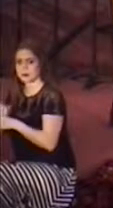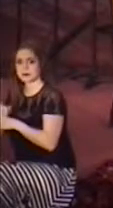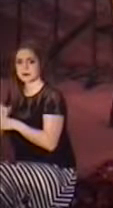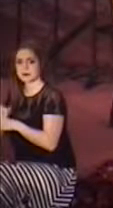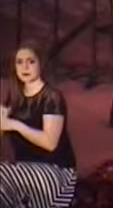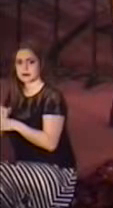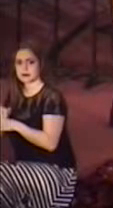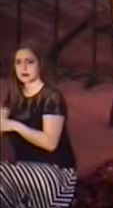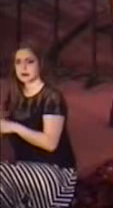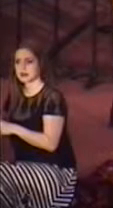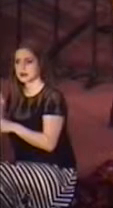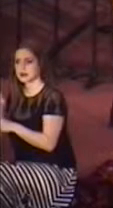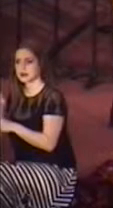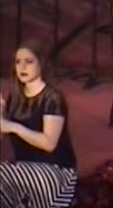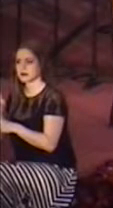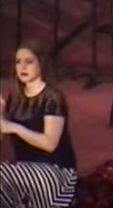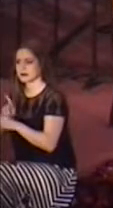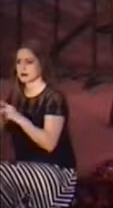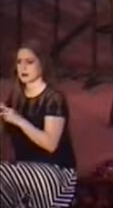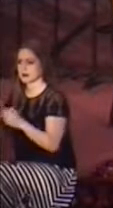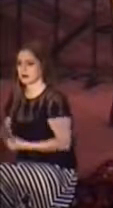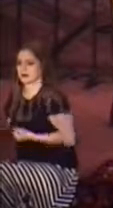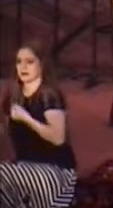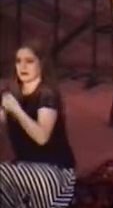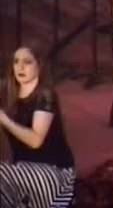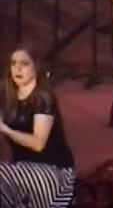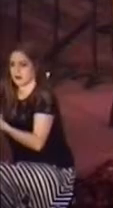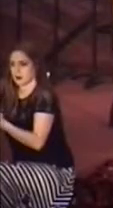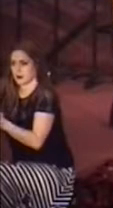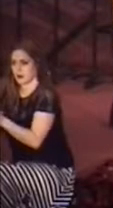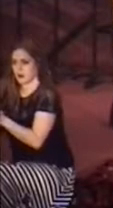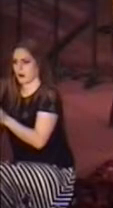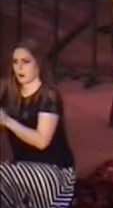bow on their car in the morning, Christmas morning.